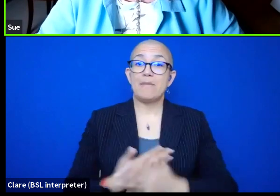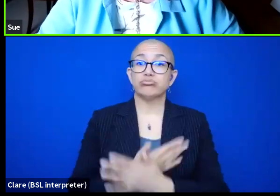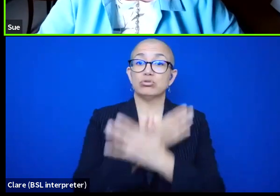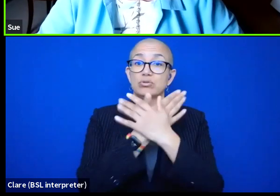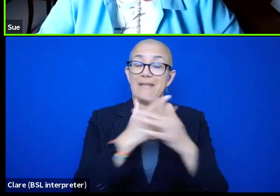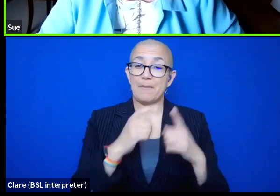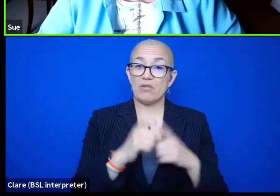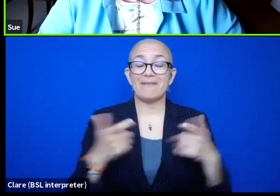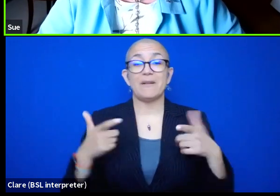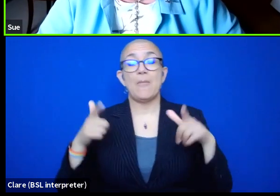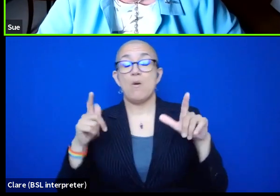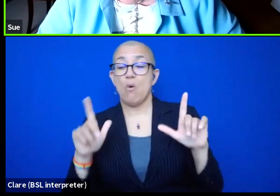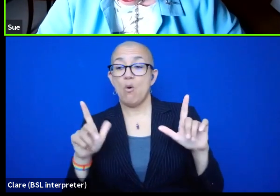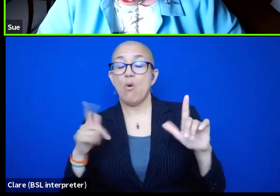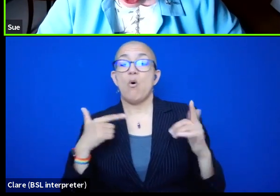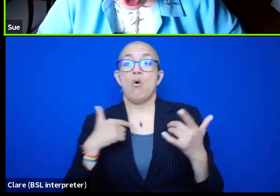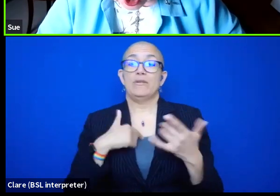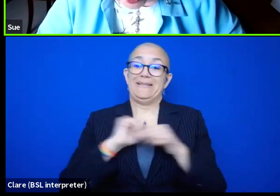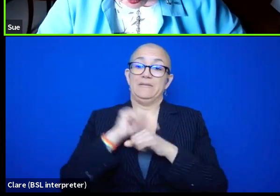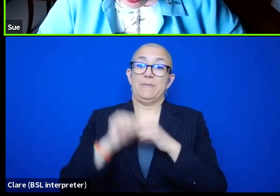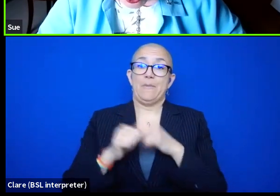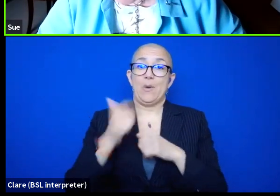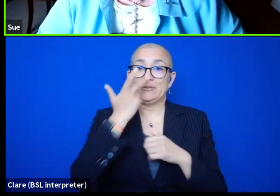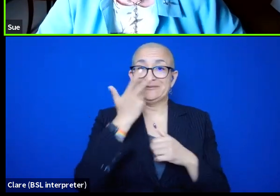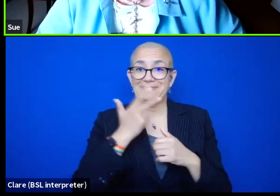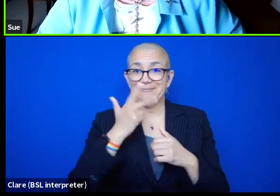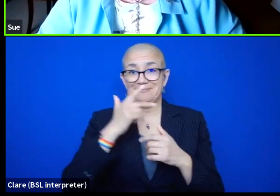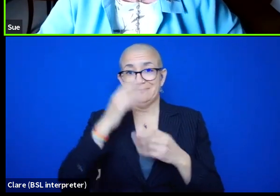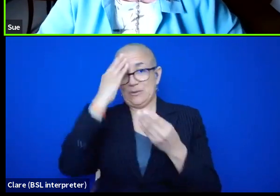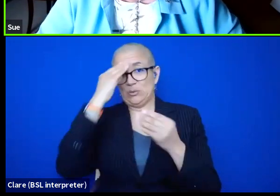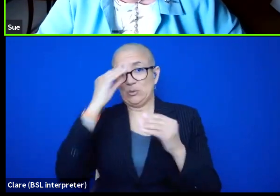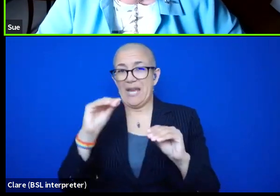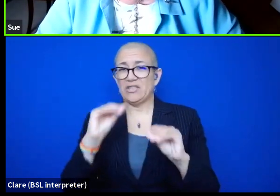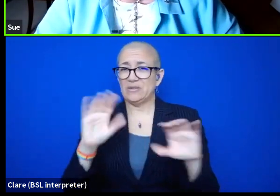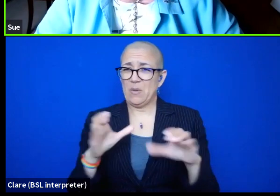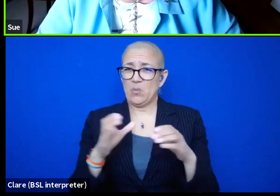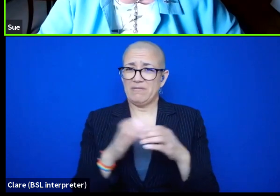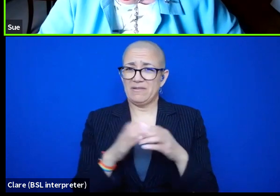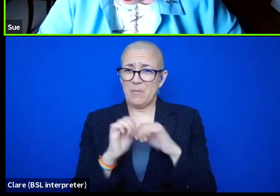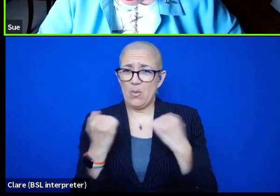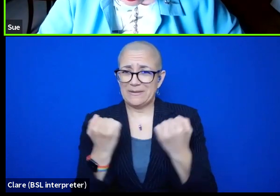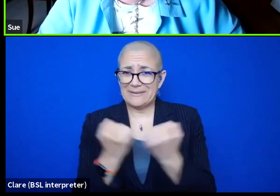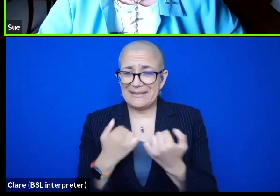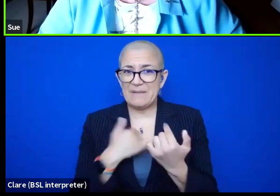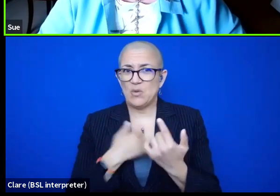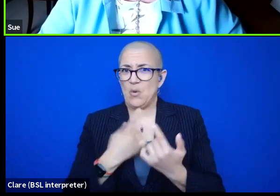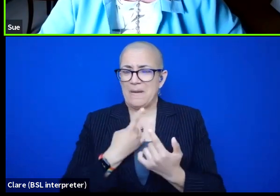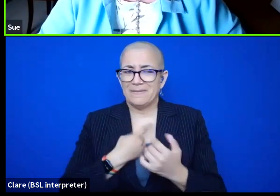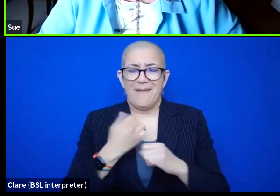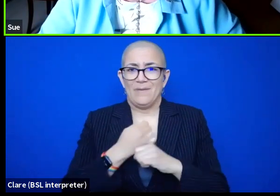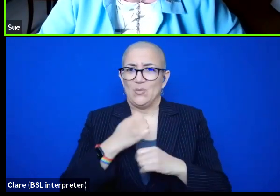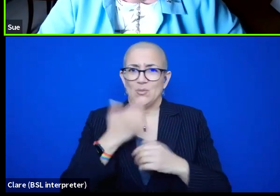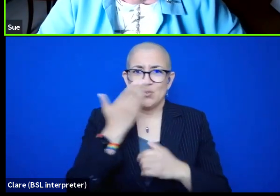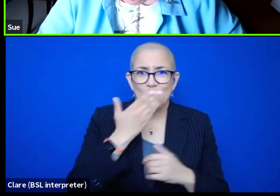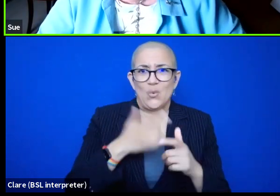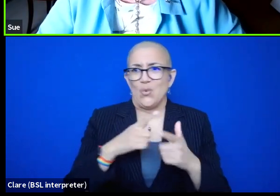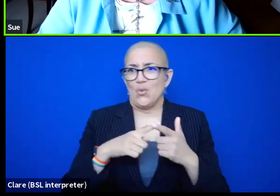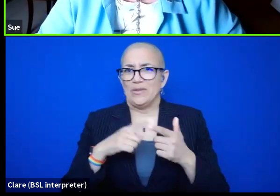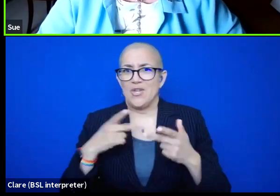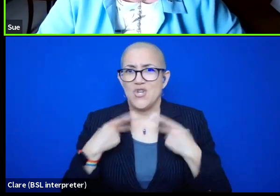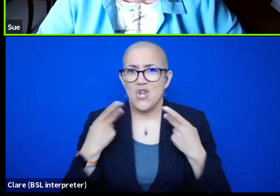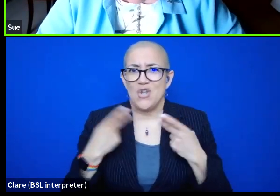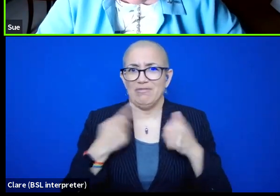apprenticeships and skills post 18 education. But we're a small team, so I find myself doing schools and nurseries and a number of other things as